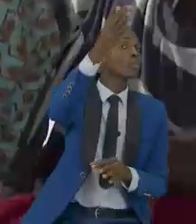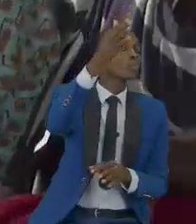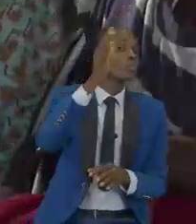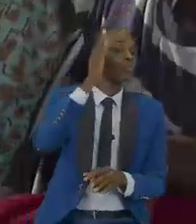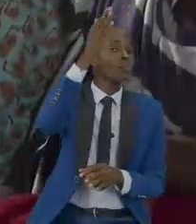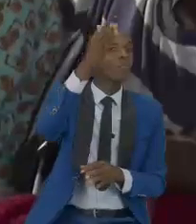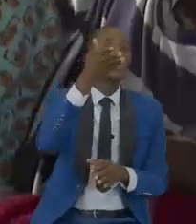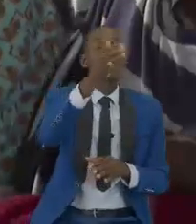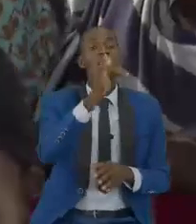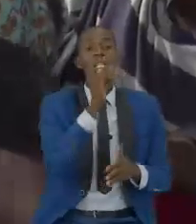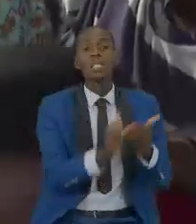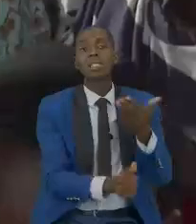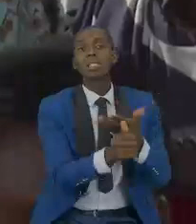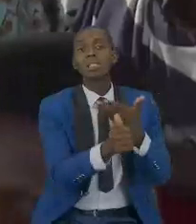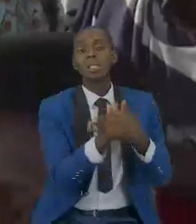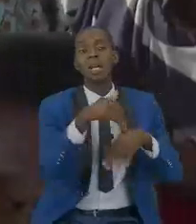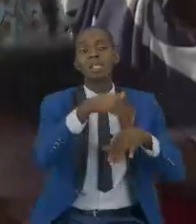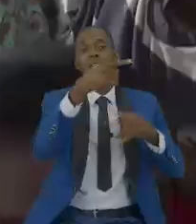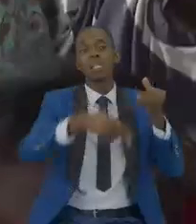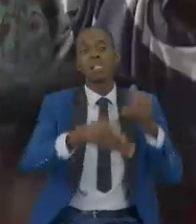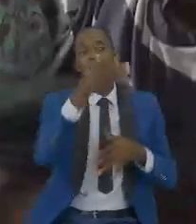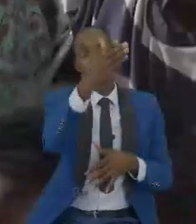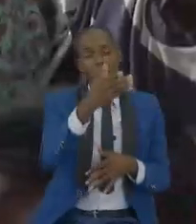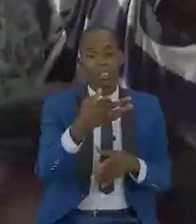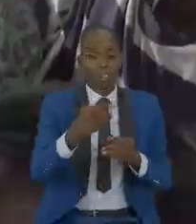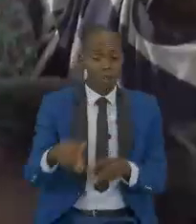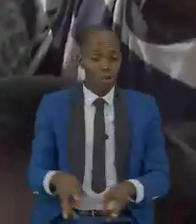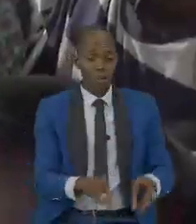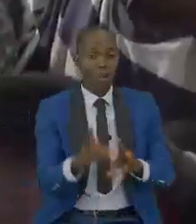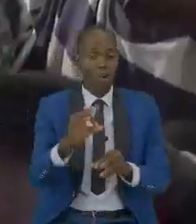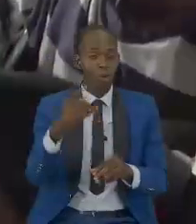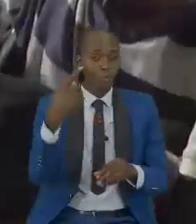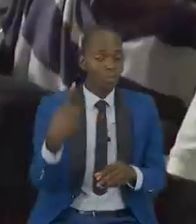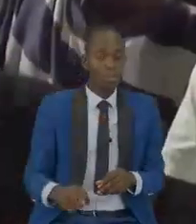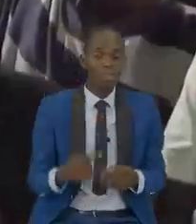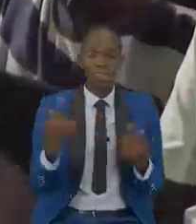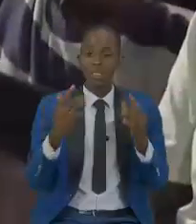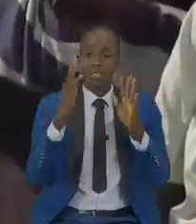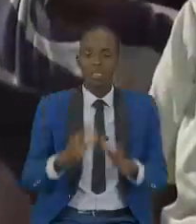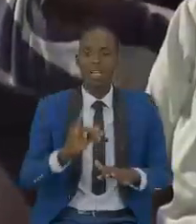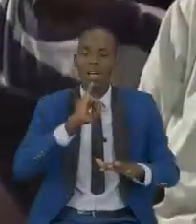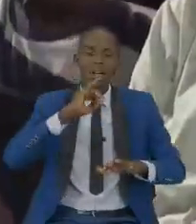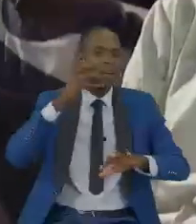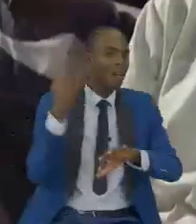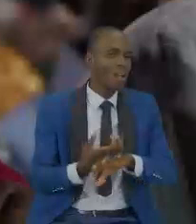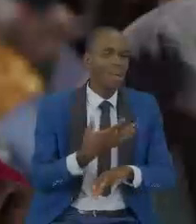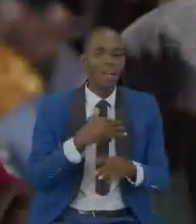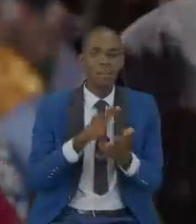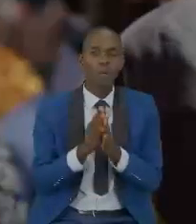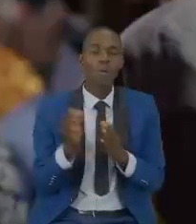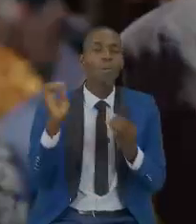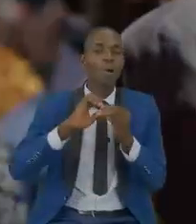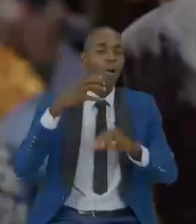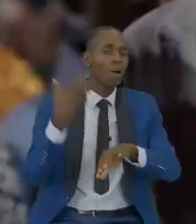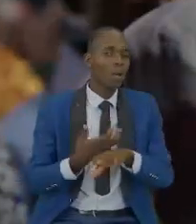you're going. The way of the transgressor is hard, and it gets harder and harder